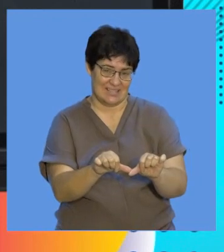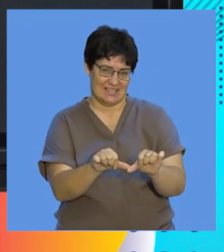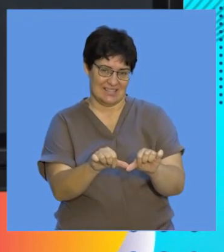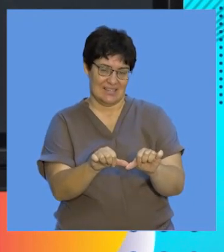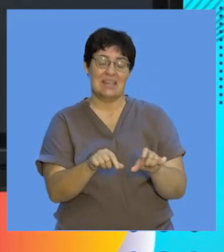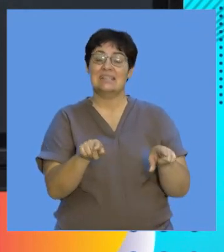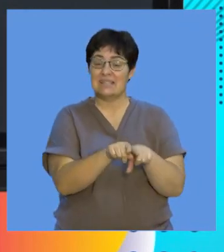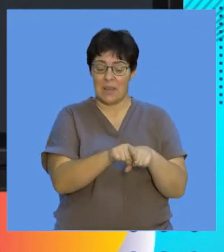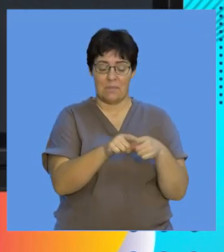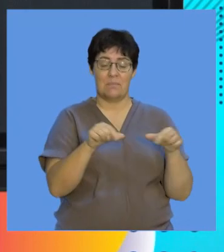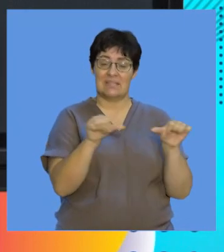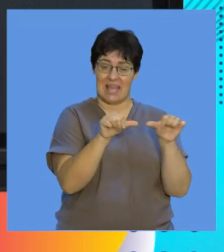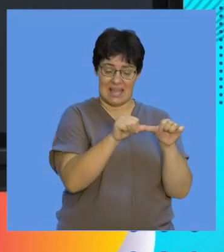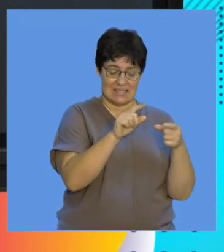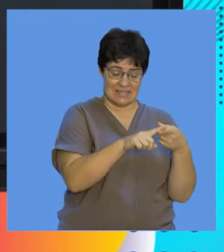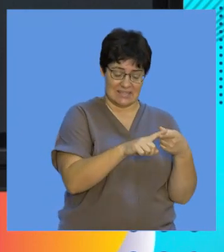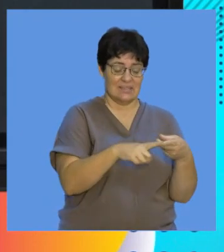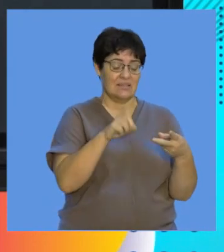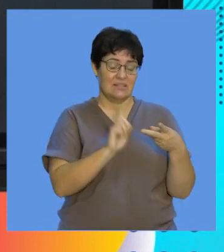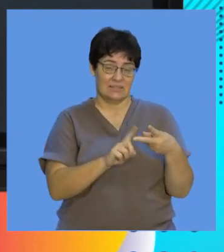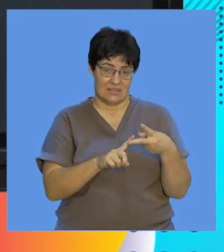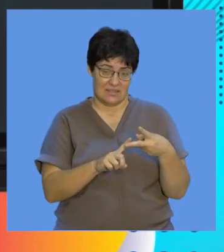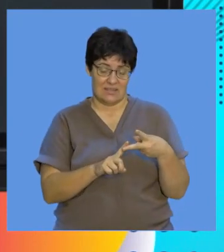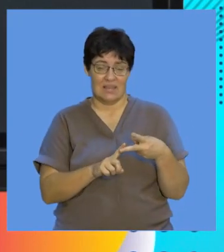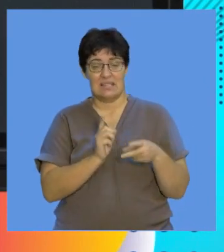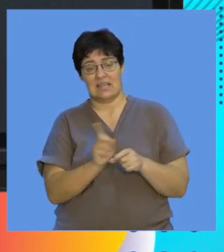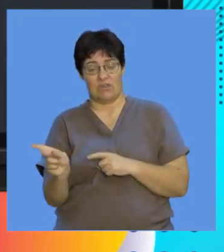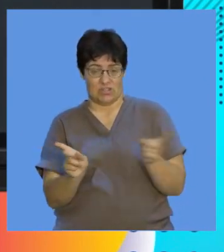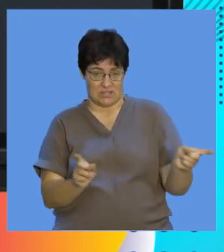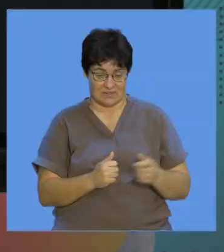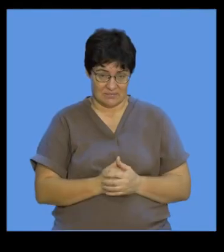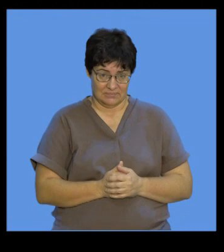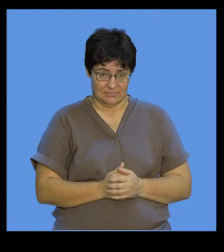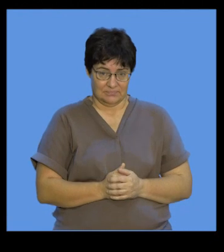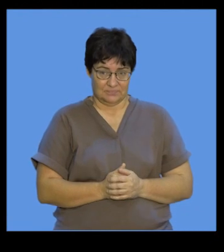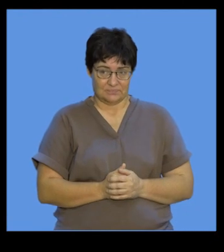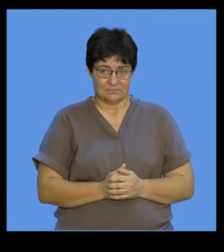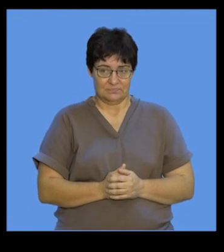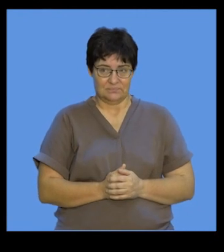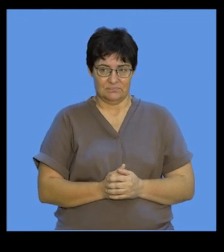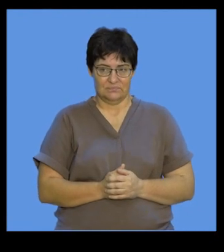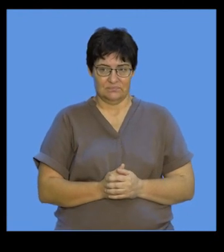in size, magnitude, and direction. Okay? So,